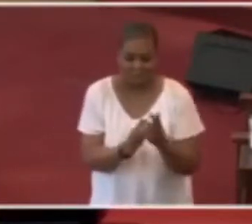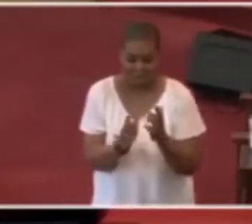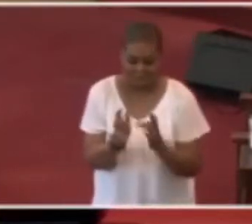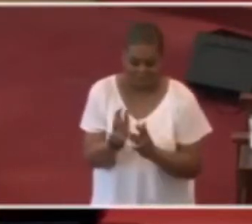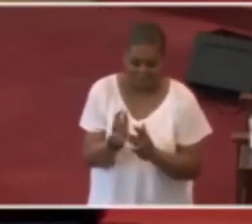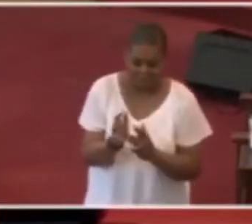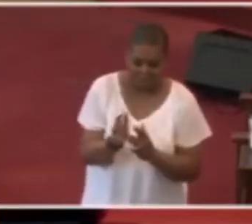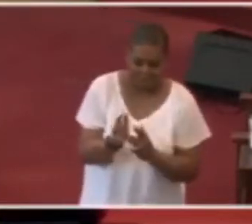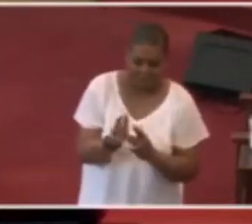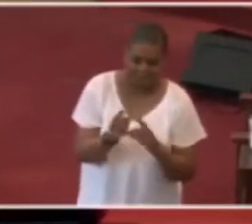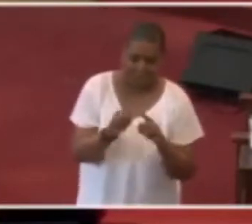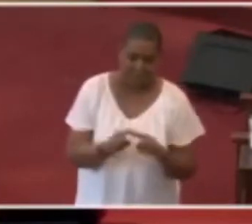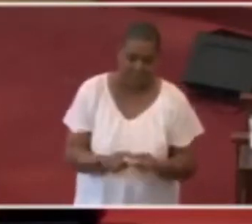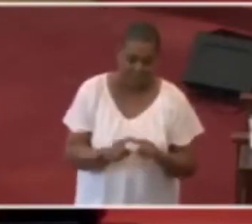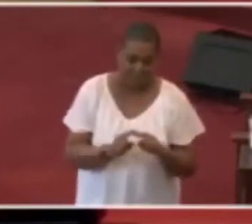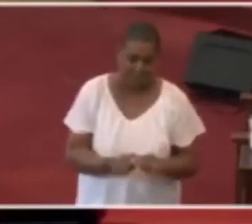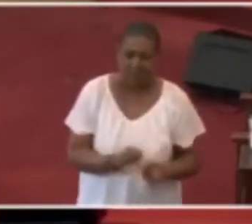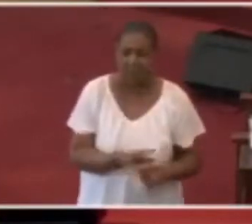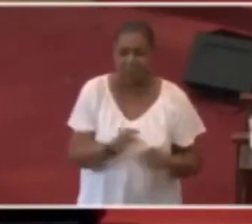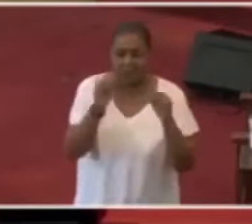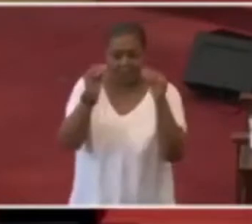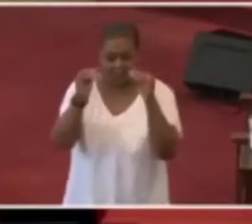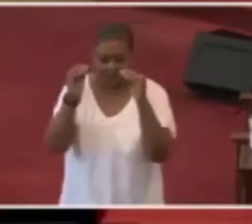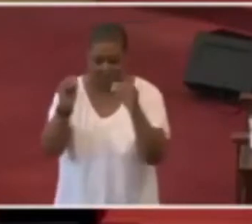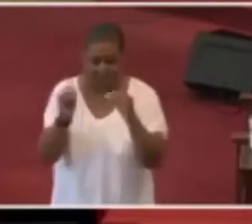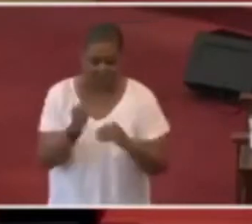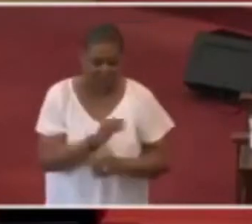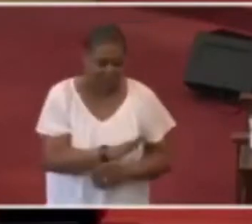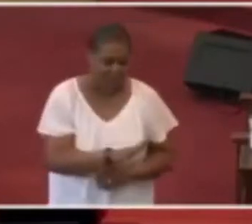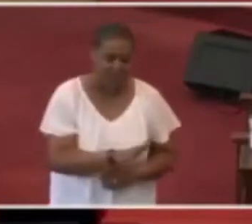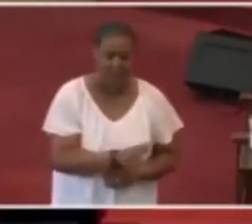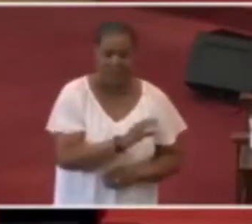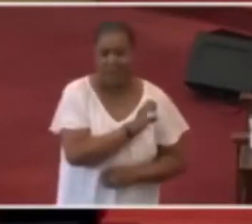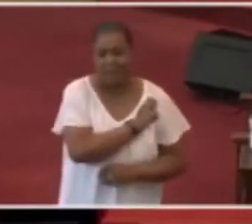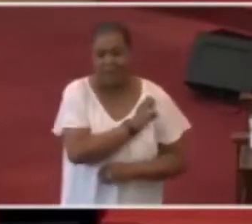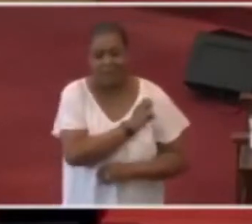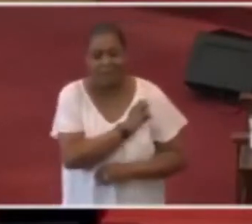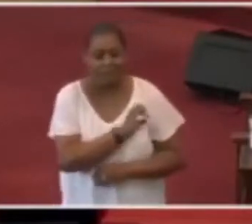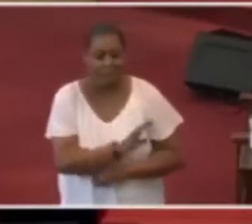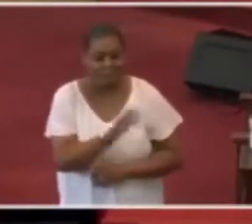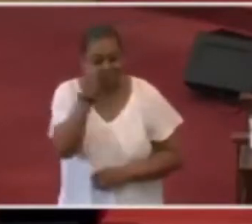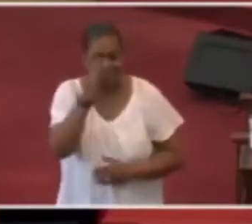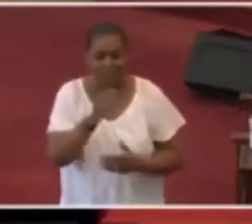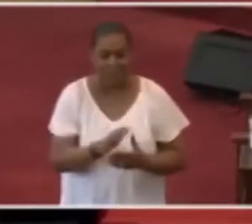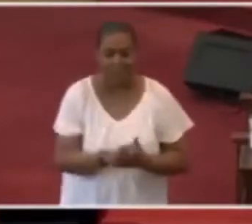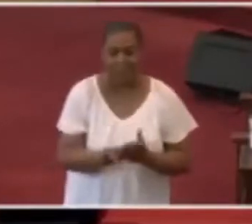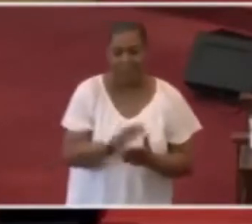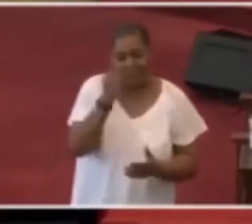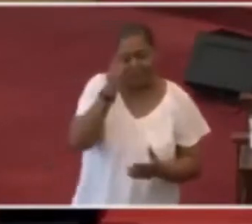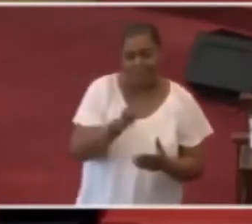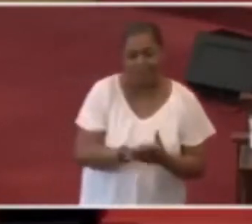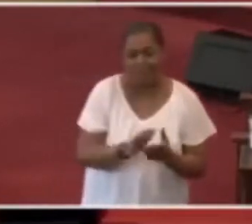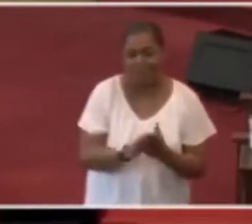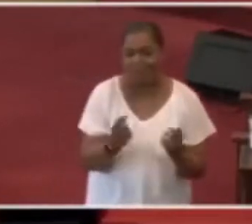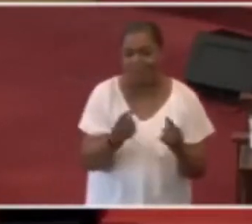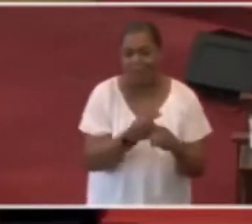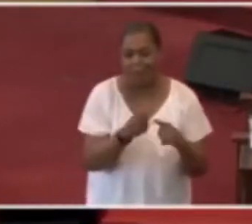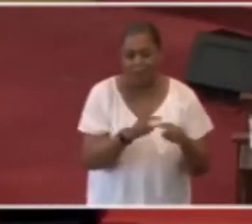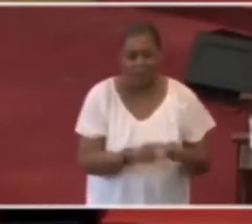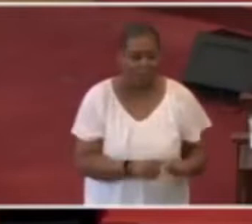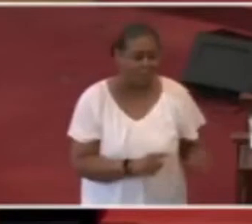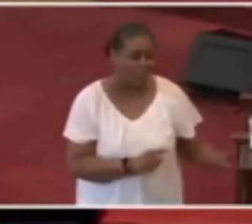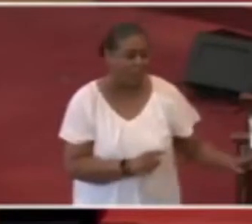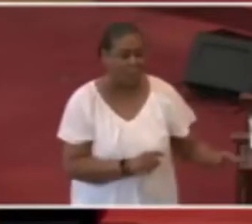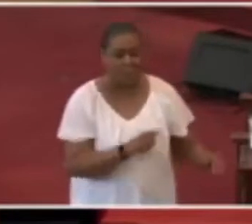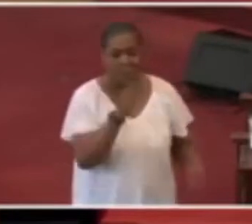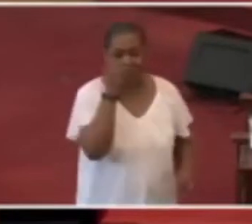in the cross-weaving of his teaching and his ethics and what they thought was contradictory based on how they interpreted